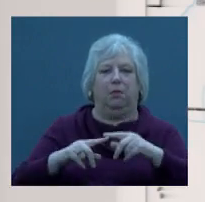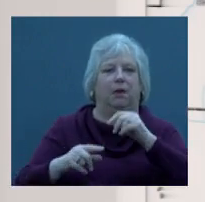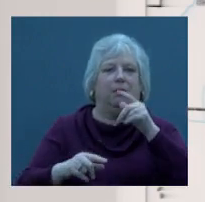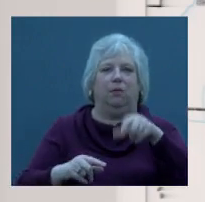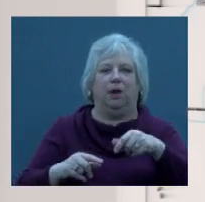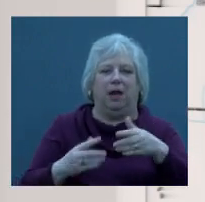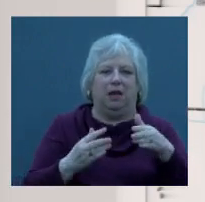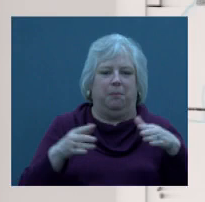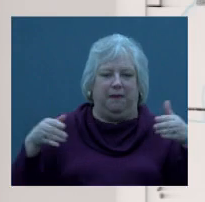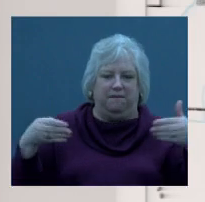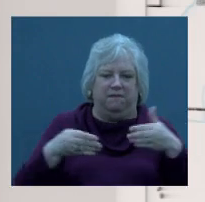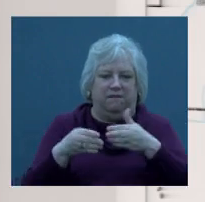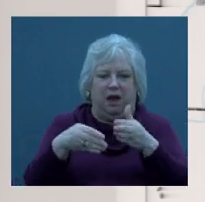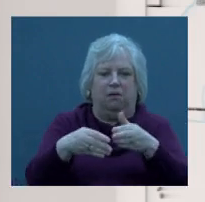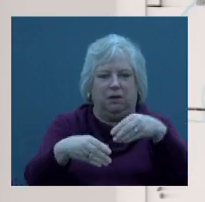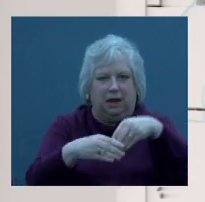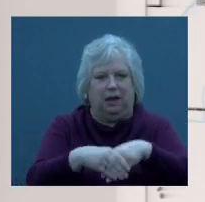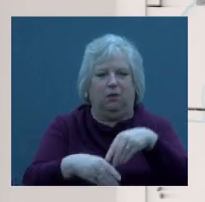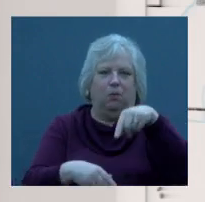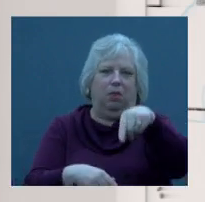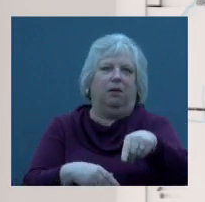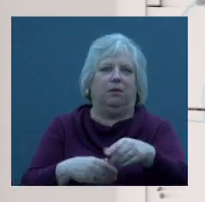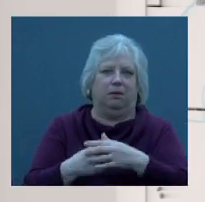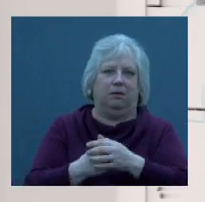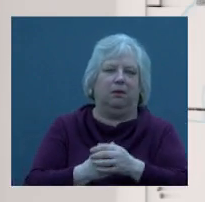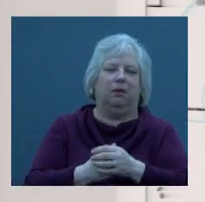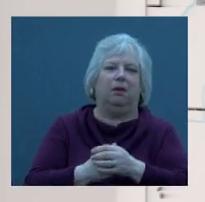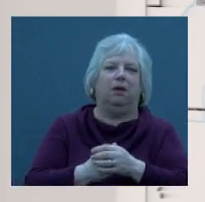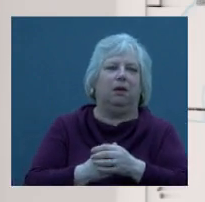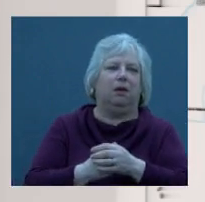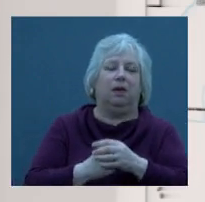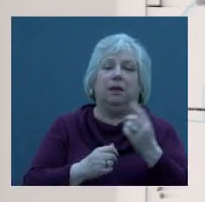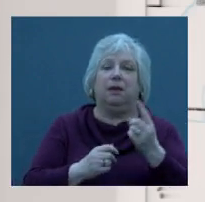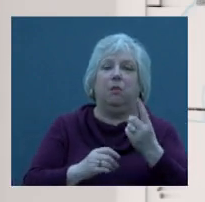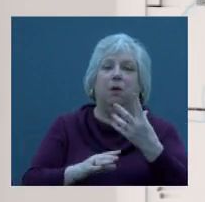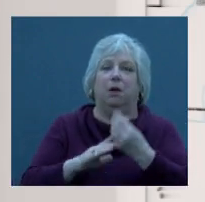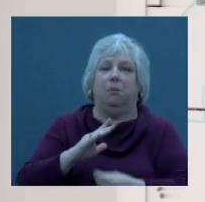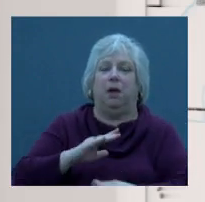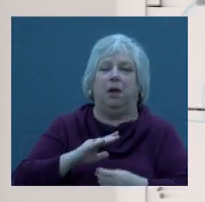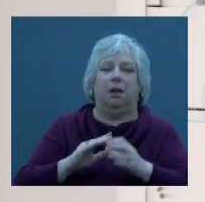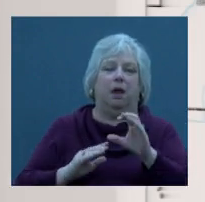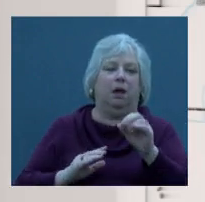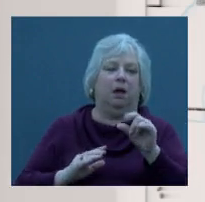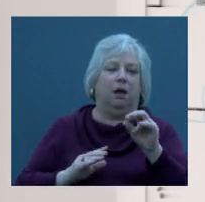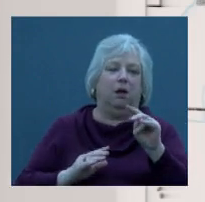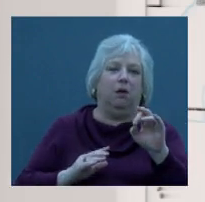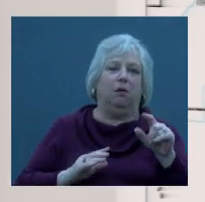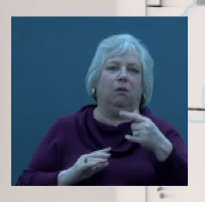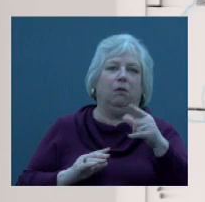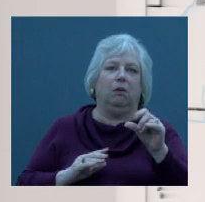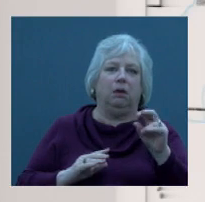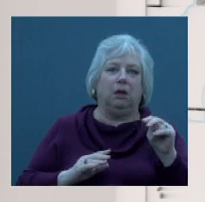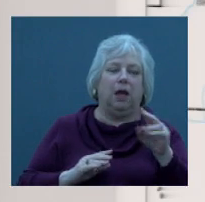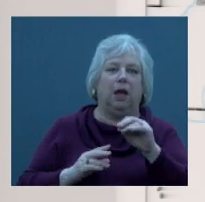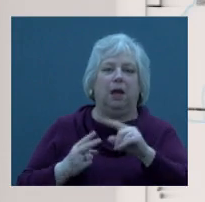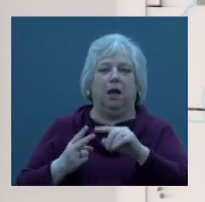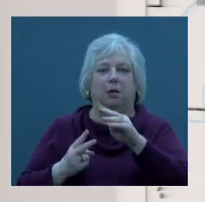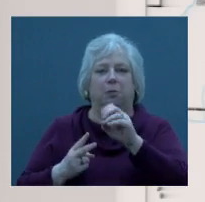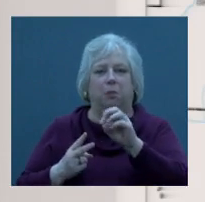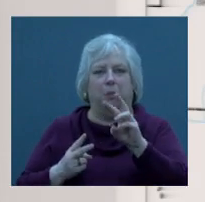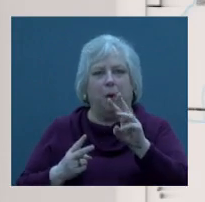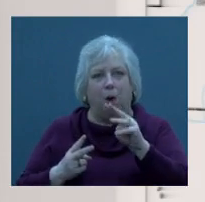to be funneled into this. What someone left out at Colonel Glenn and Bowman,